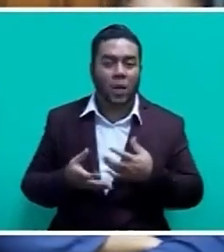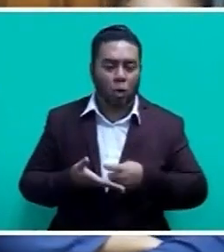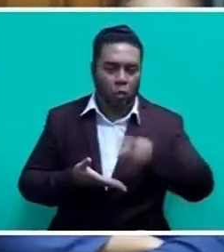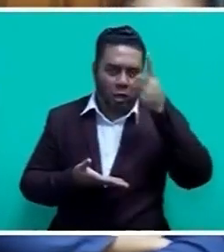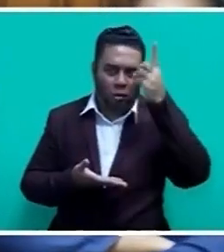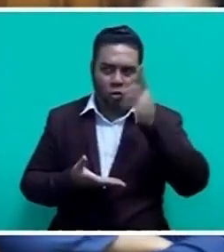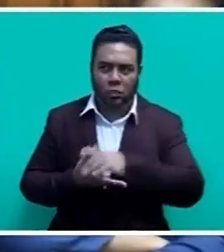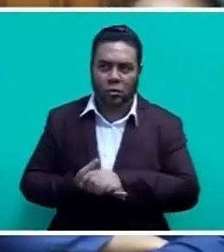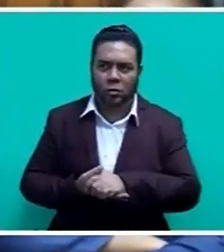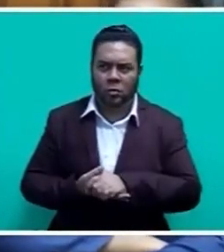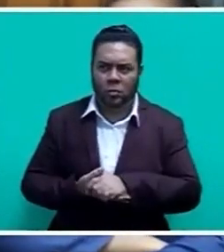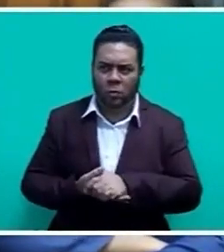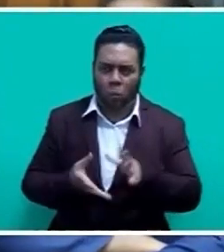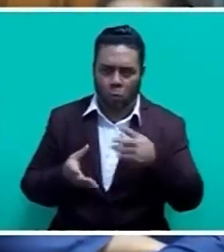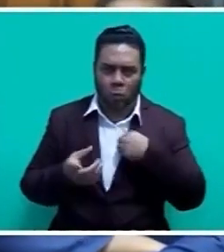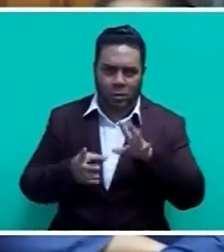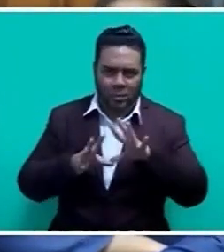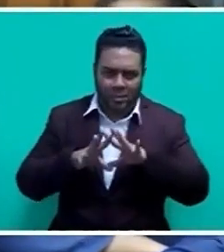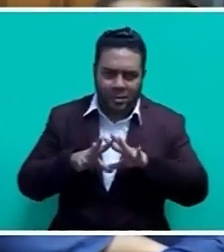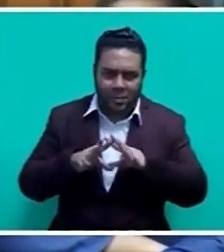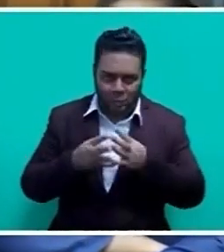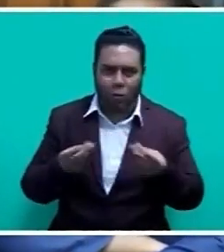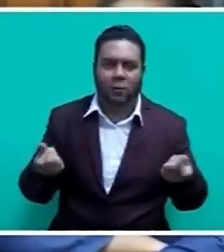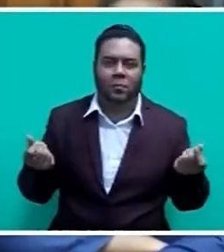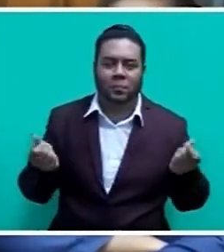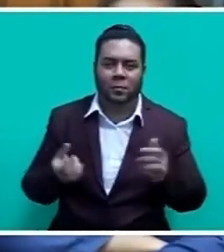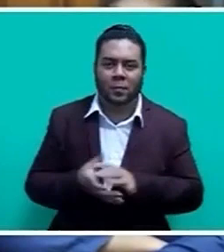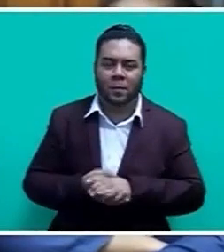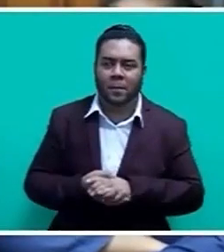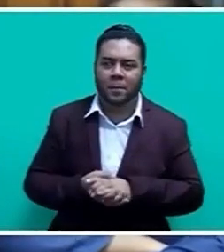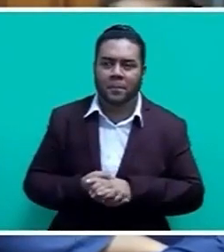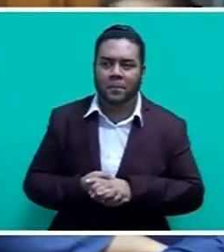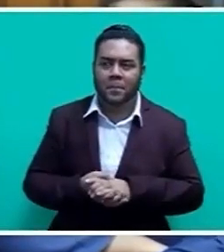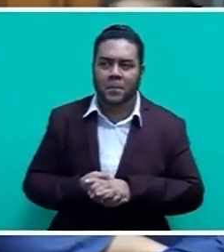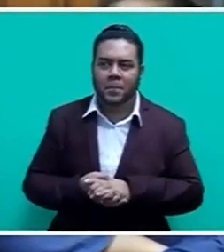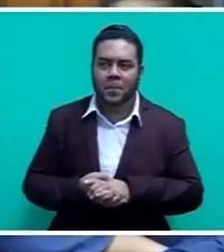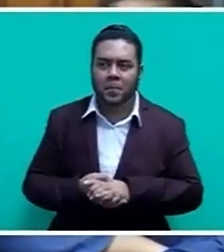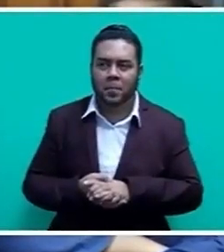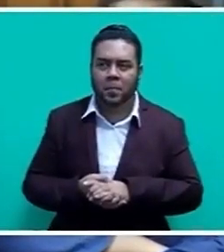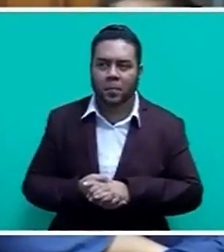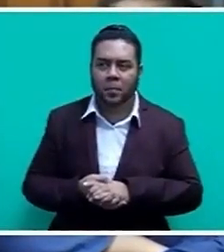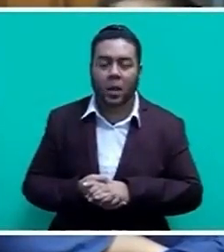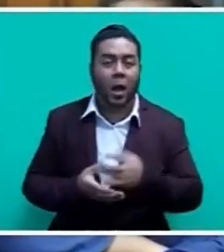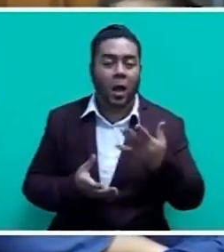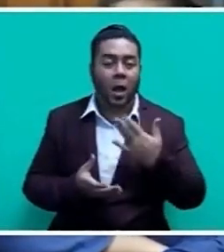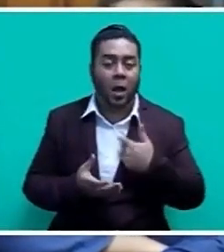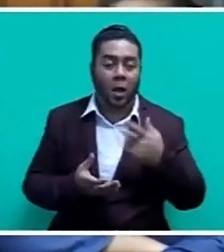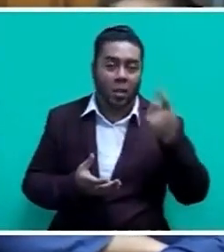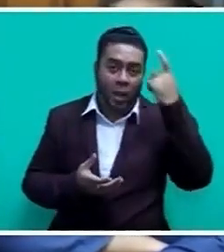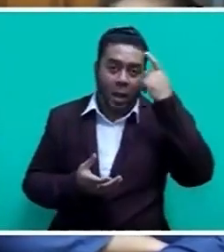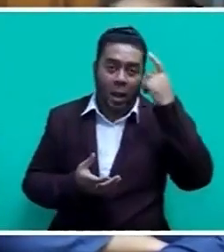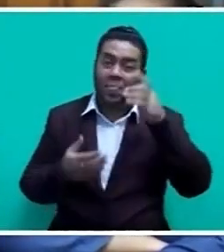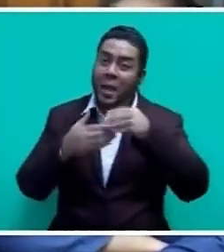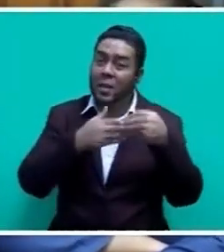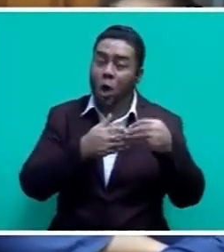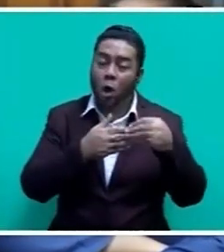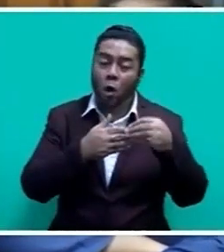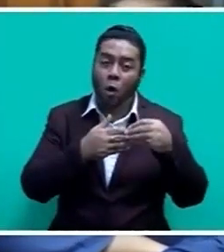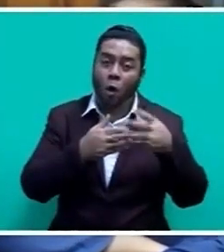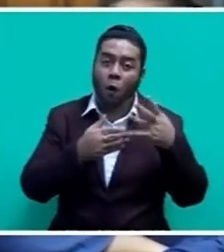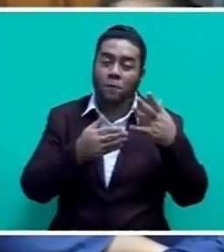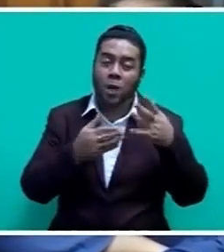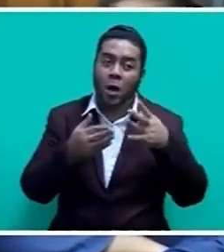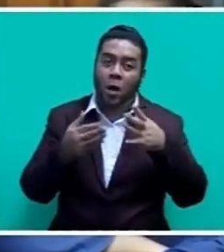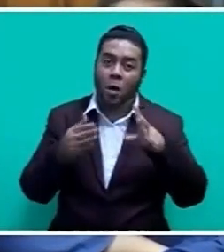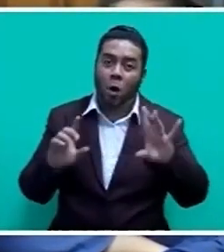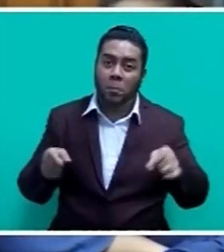mitigated. Honourable Speaker, sir, the Honourable Leader of Opposition further adds that they have done so much in